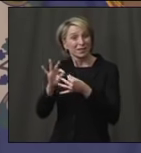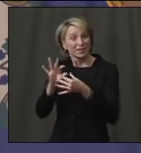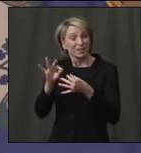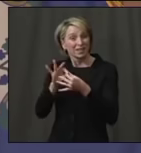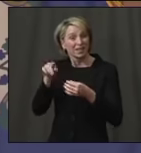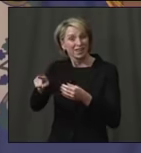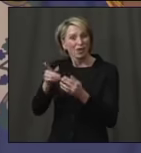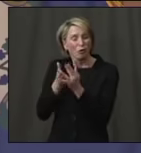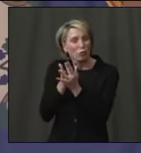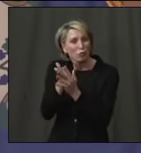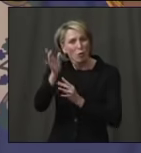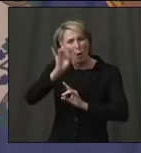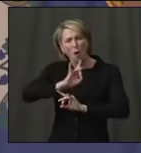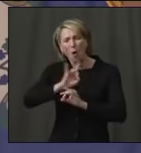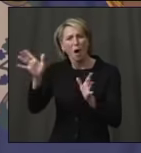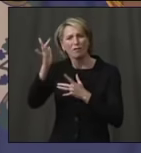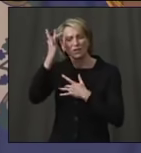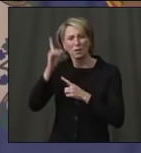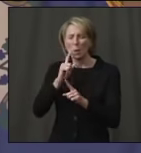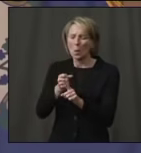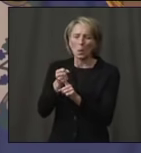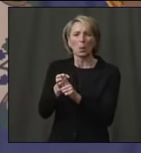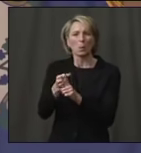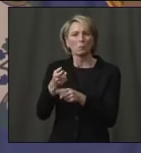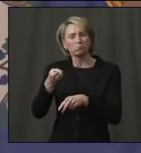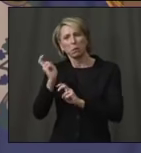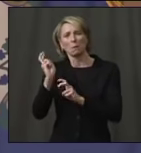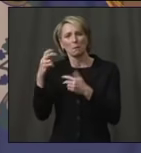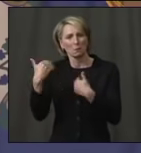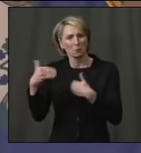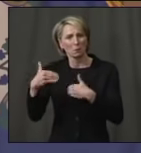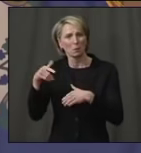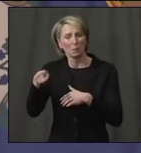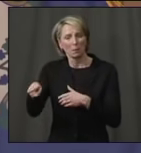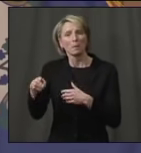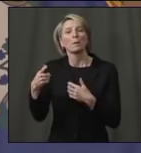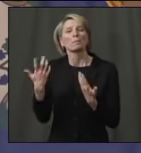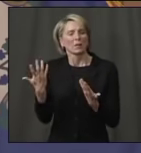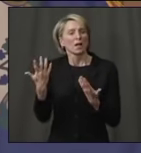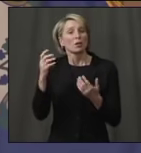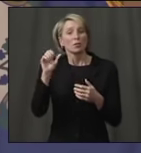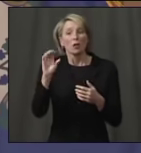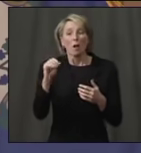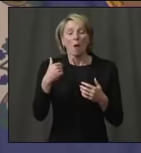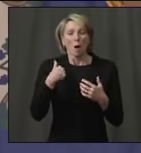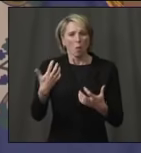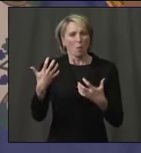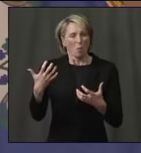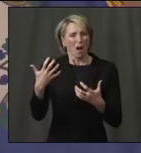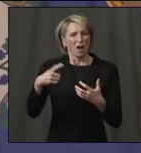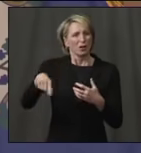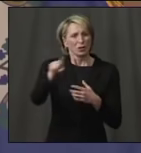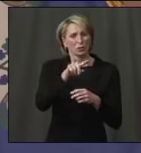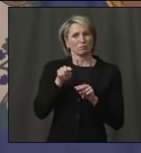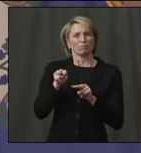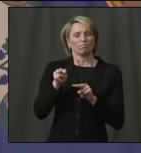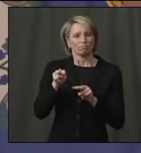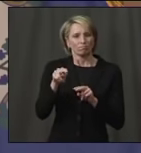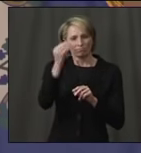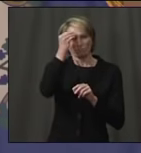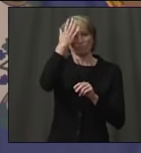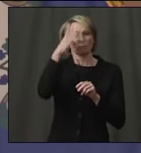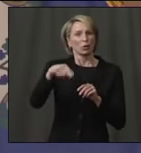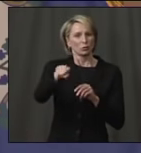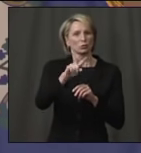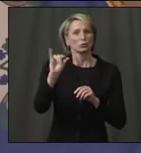of this and how it hits people and hits them hard, Rudy. And Rudy's here to answer any questions you may have. With that, let me